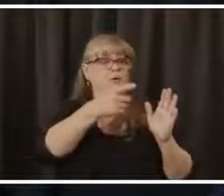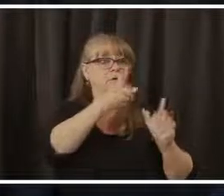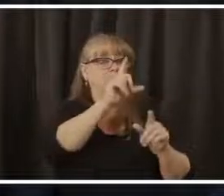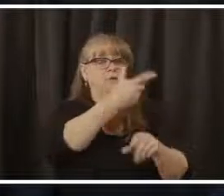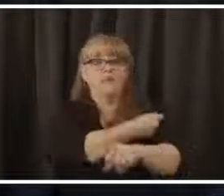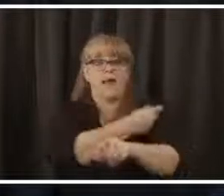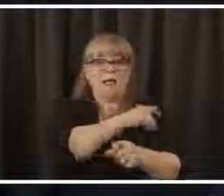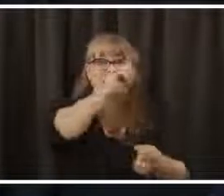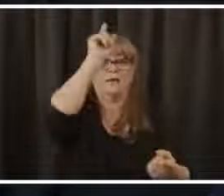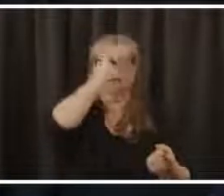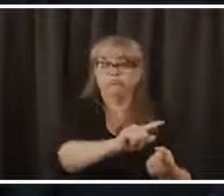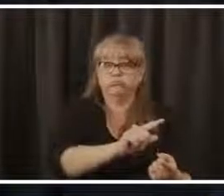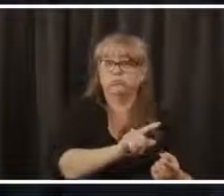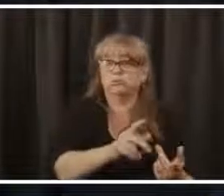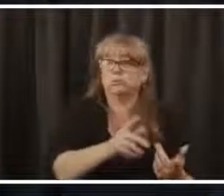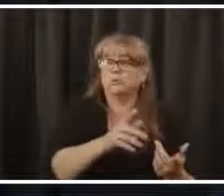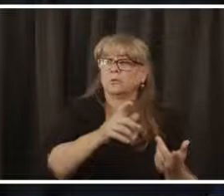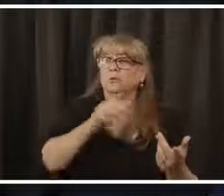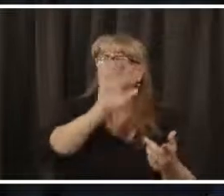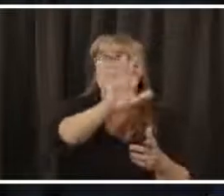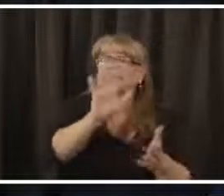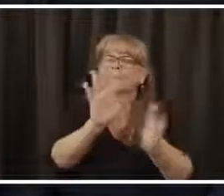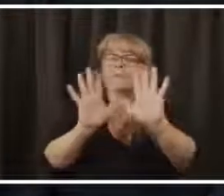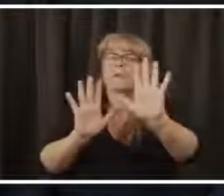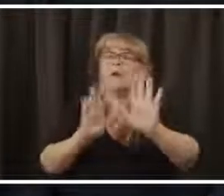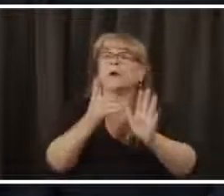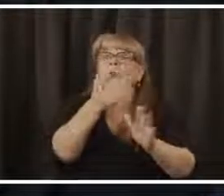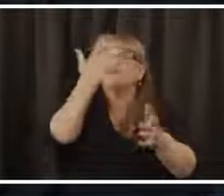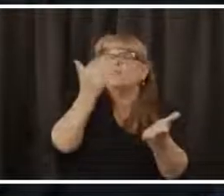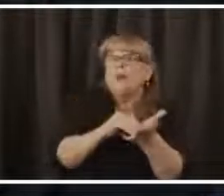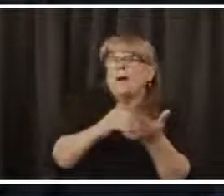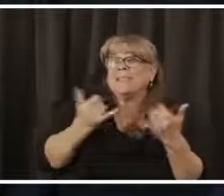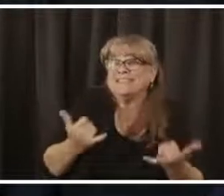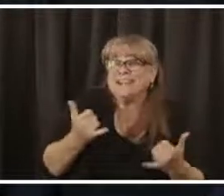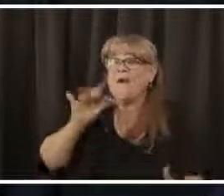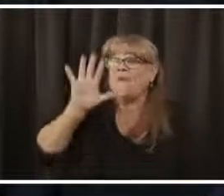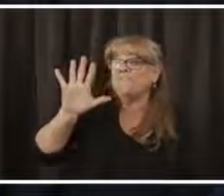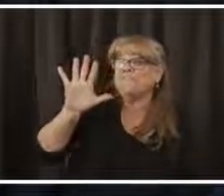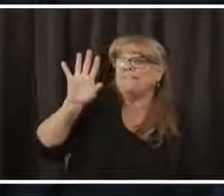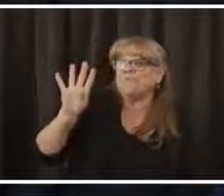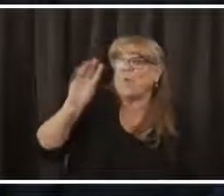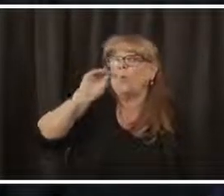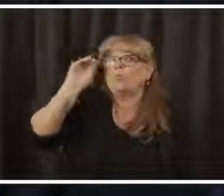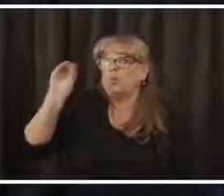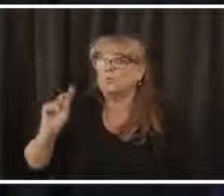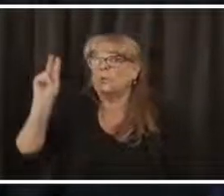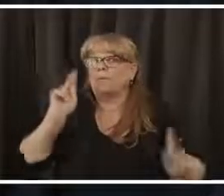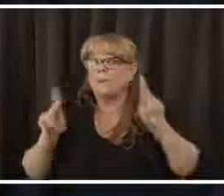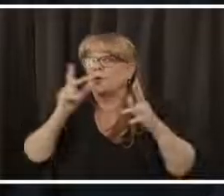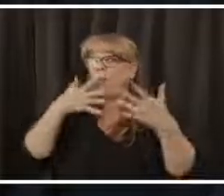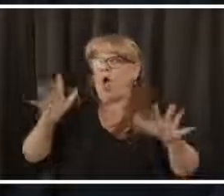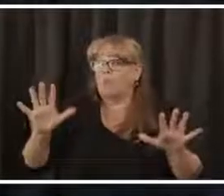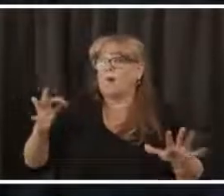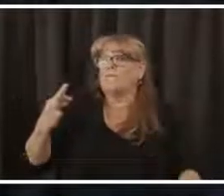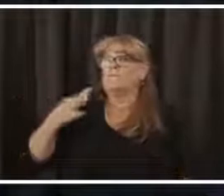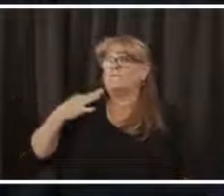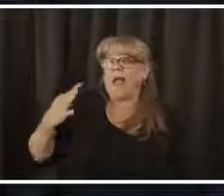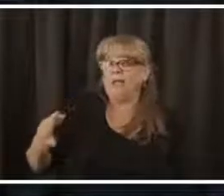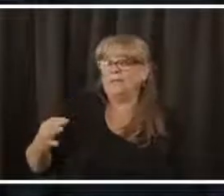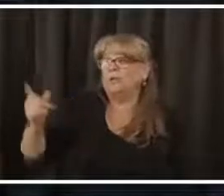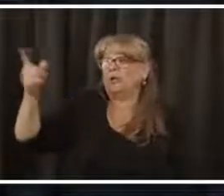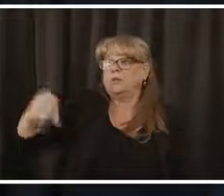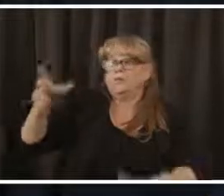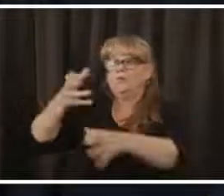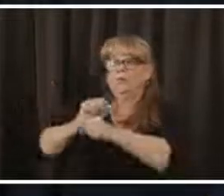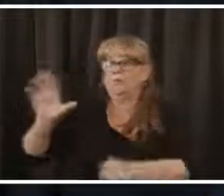Yeah. So keep in mind that we're at, I think 54% of eligible Coloradans have gotten their first vaccine. We might need to, it's